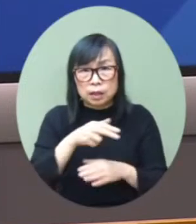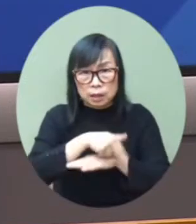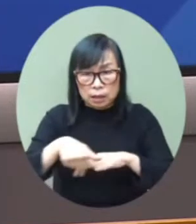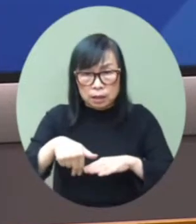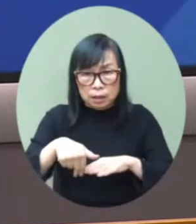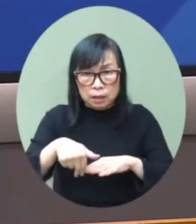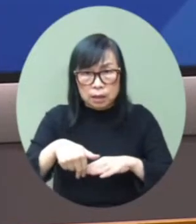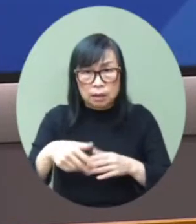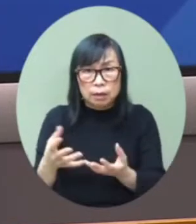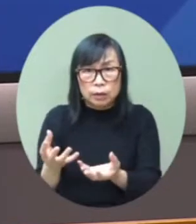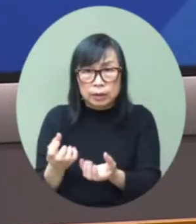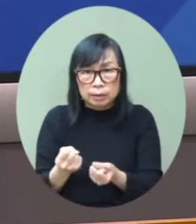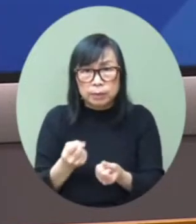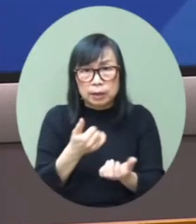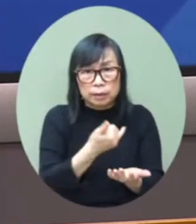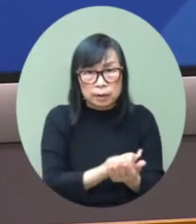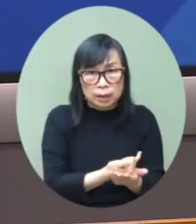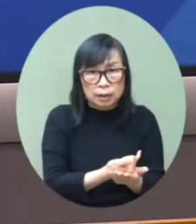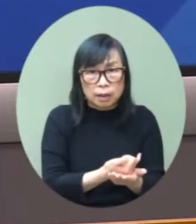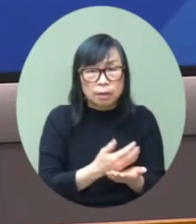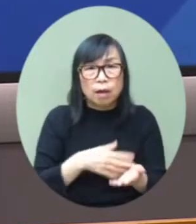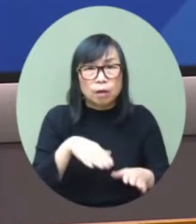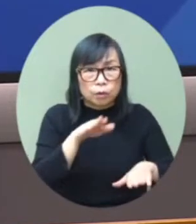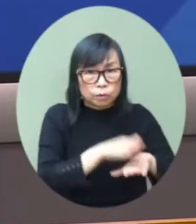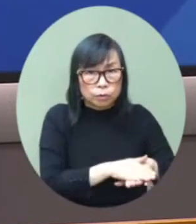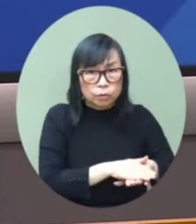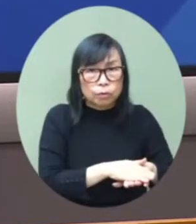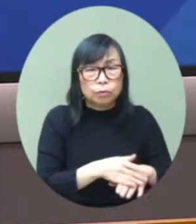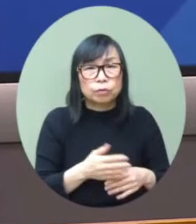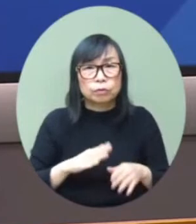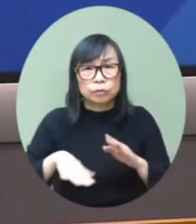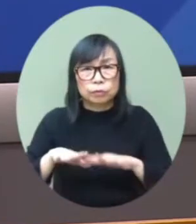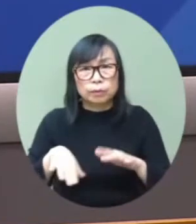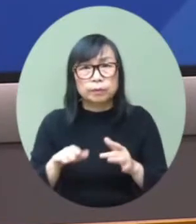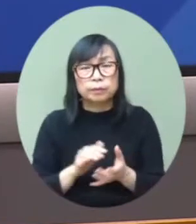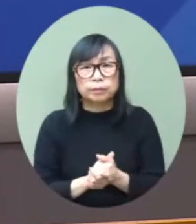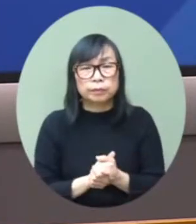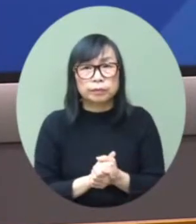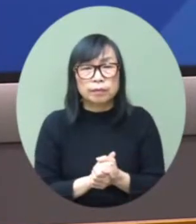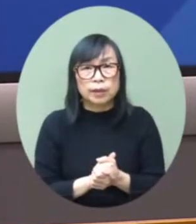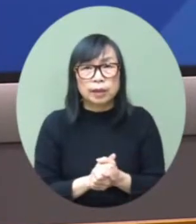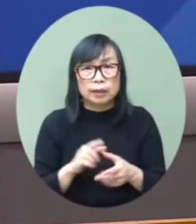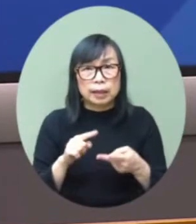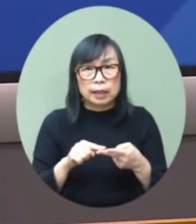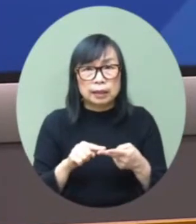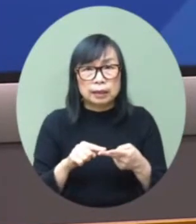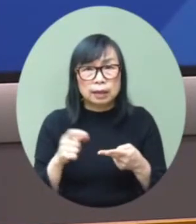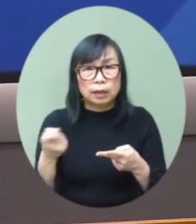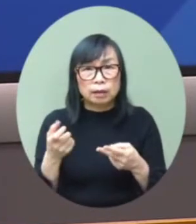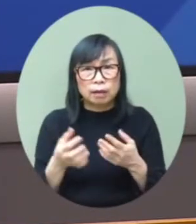to provide enough facilities to receive these bodies for storage. Second,